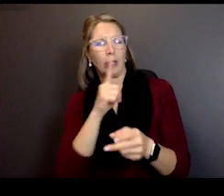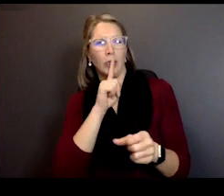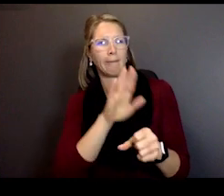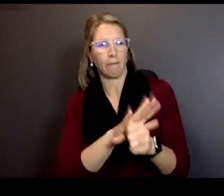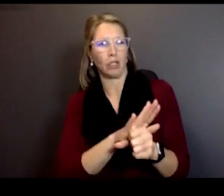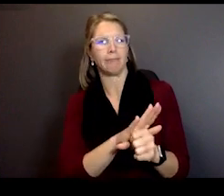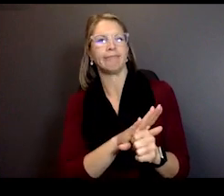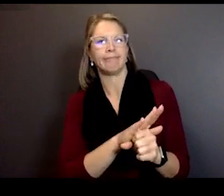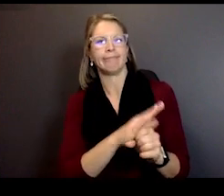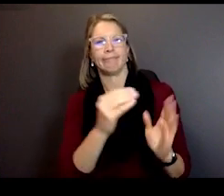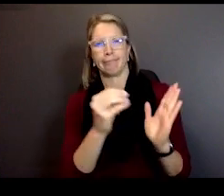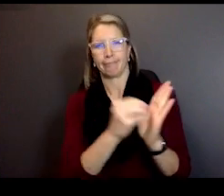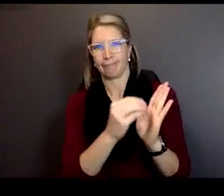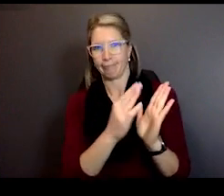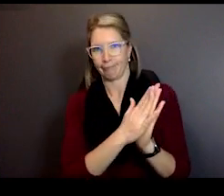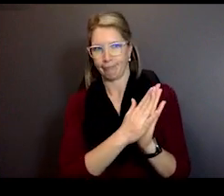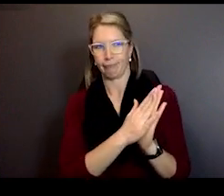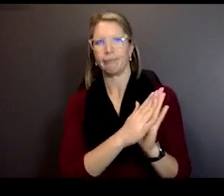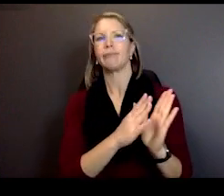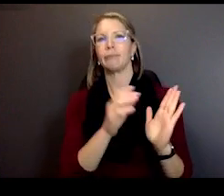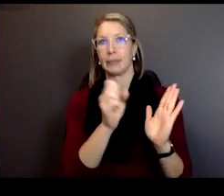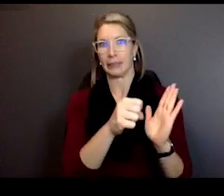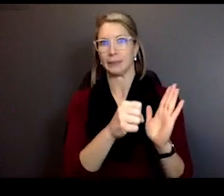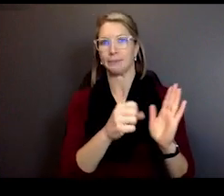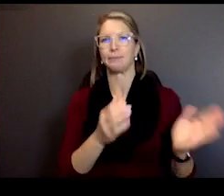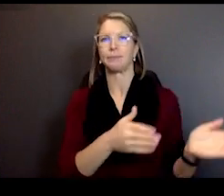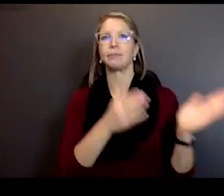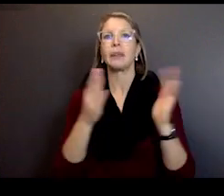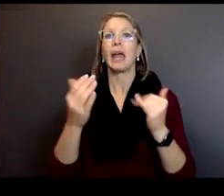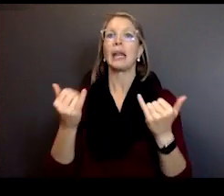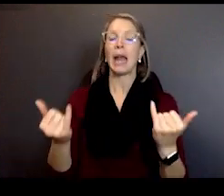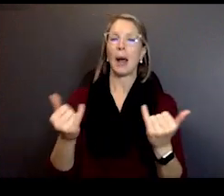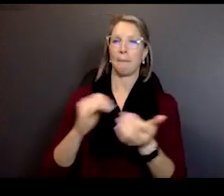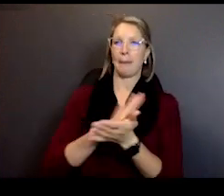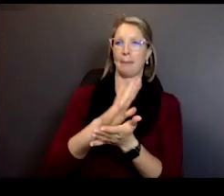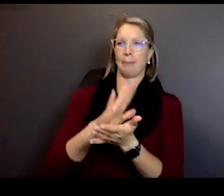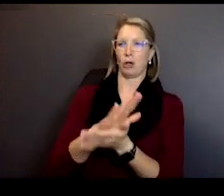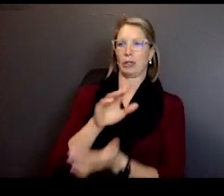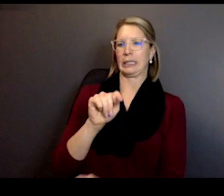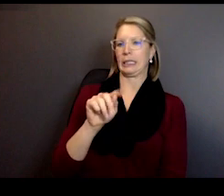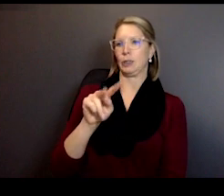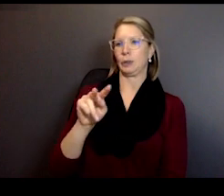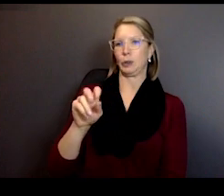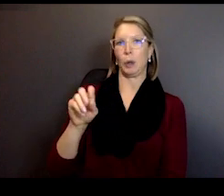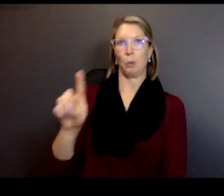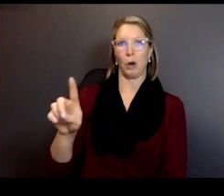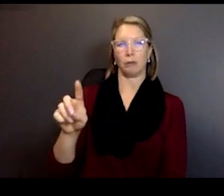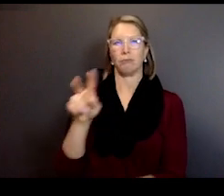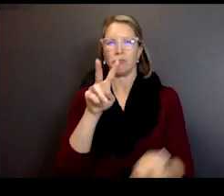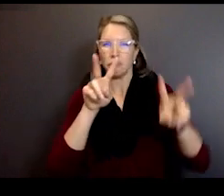Now we'll take a look at the steps for filling out the paper version of Form T2201.